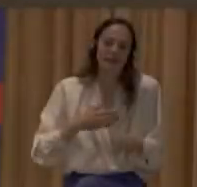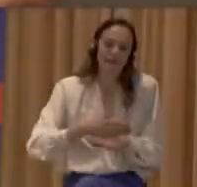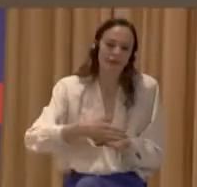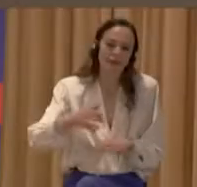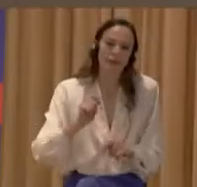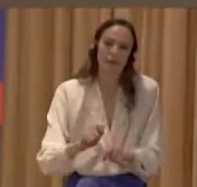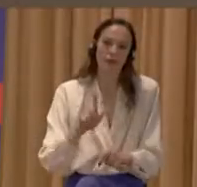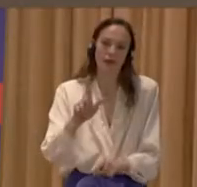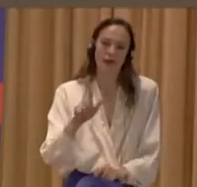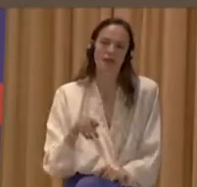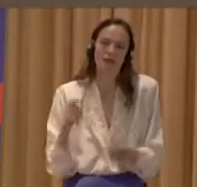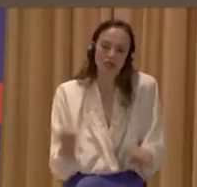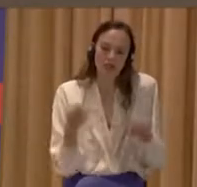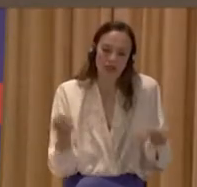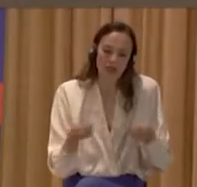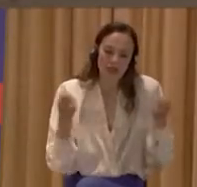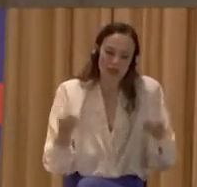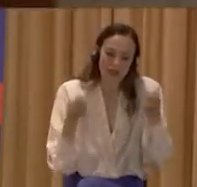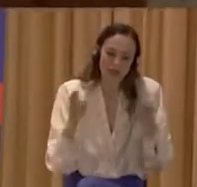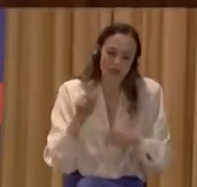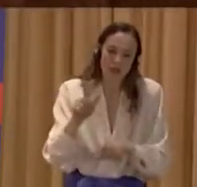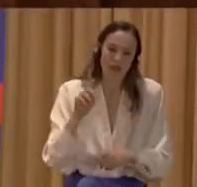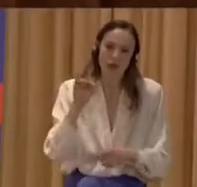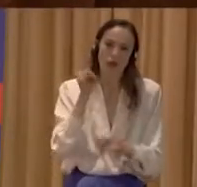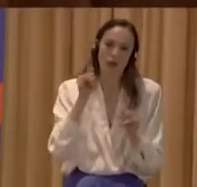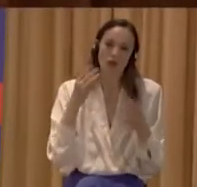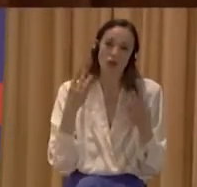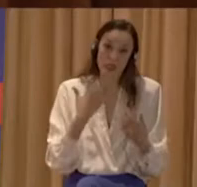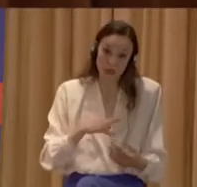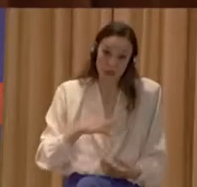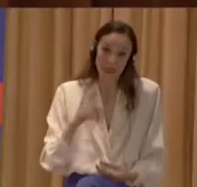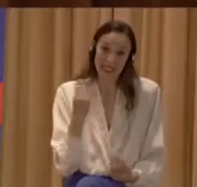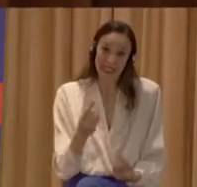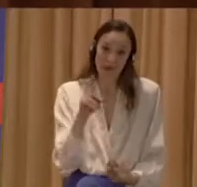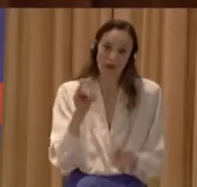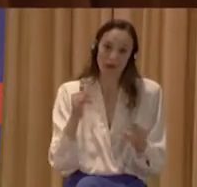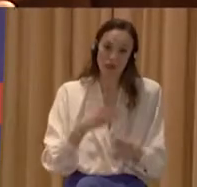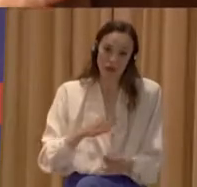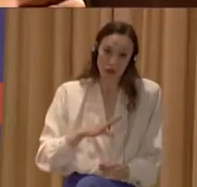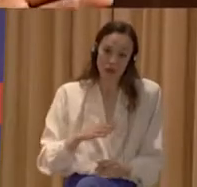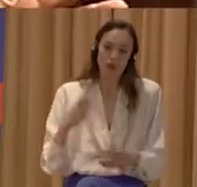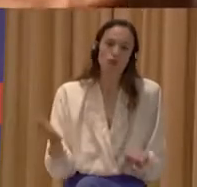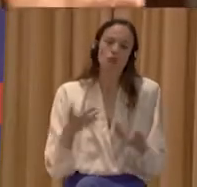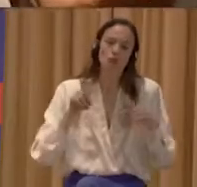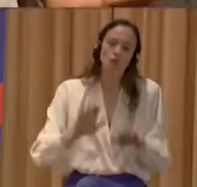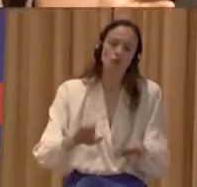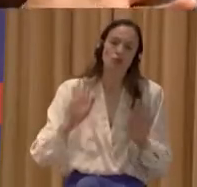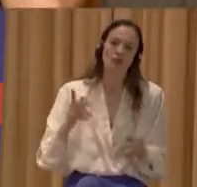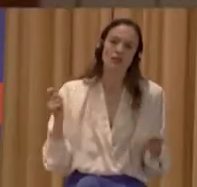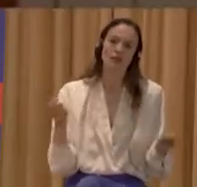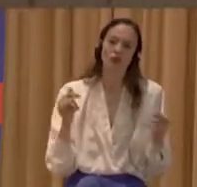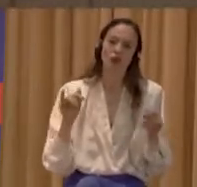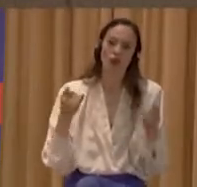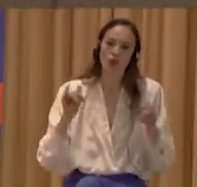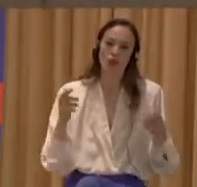if you want to get better as an actor, you must go on acting. Act, act, act all the time. And it's possible to do that. You can act